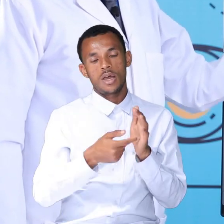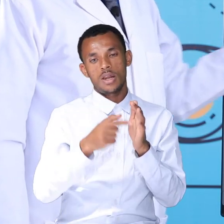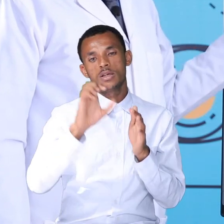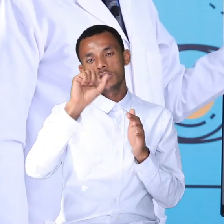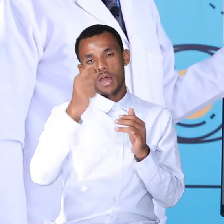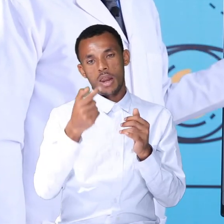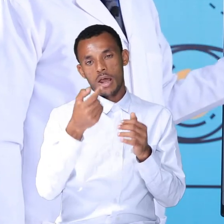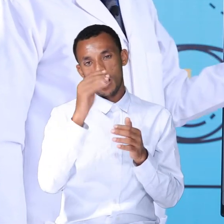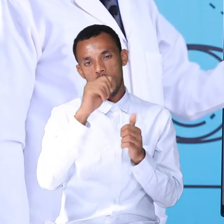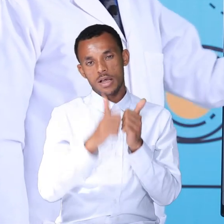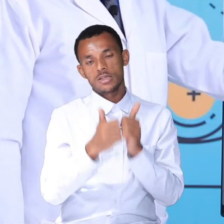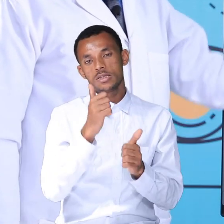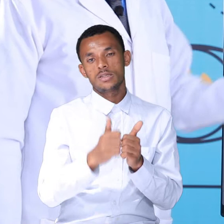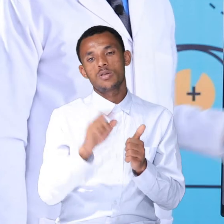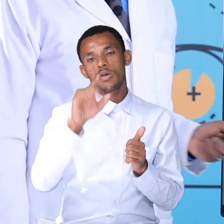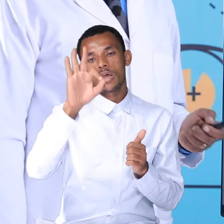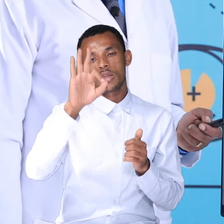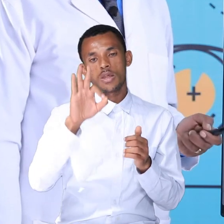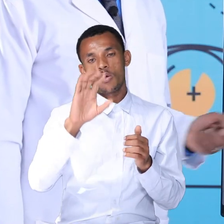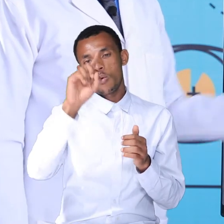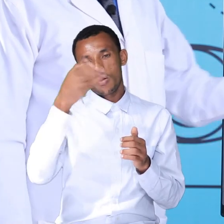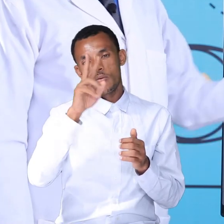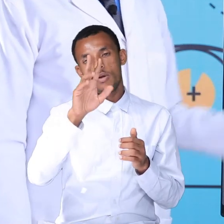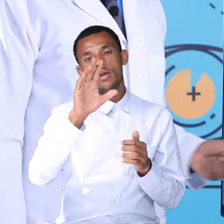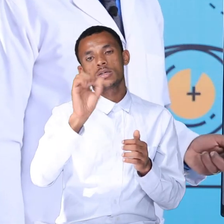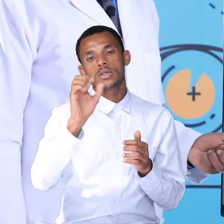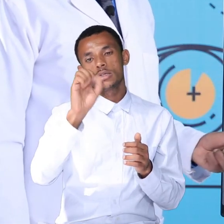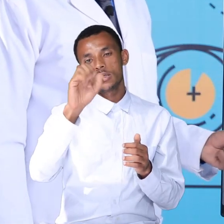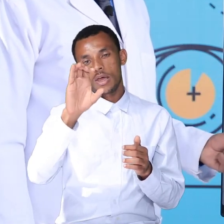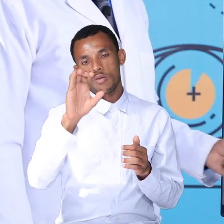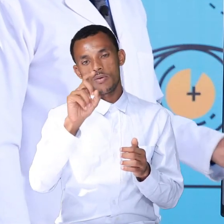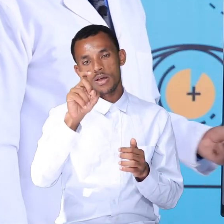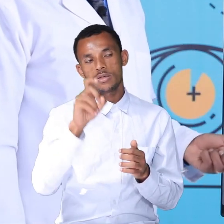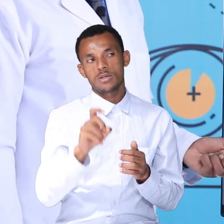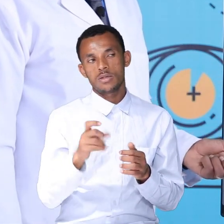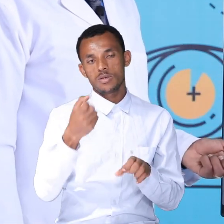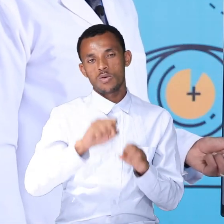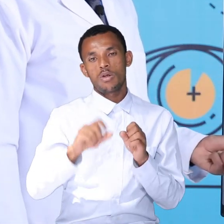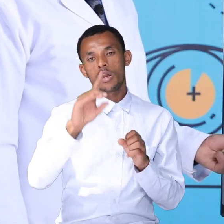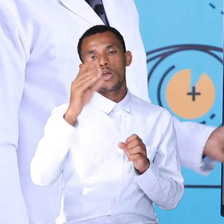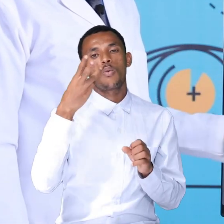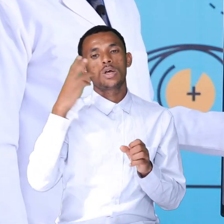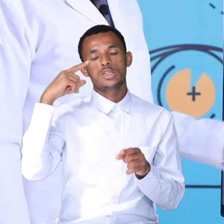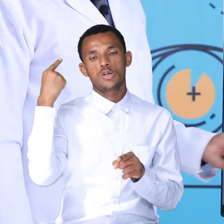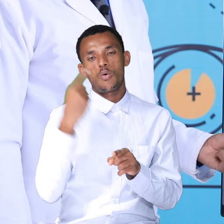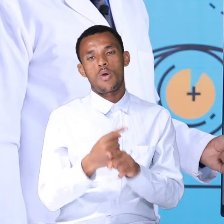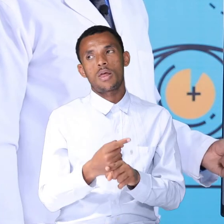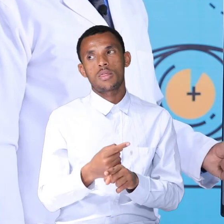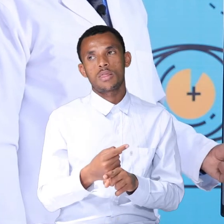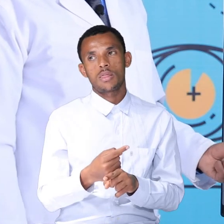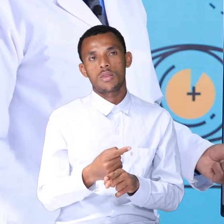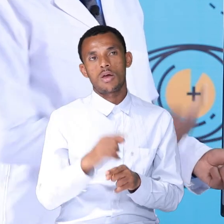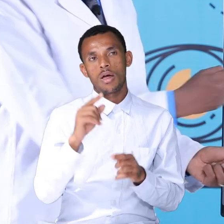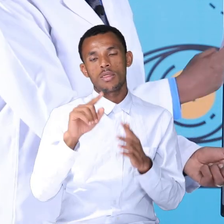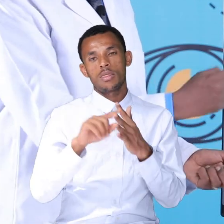sine. The sine will be cancelled. You will get a result 1 over cos, which is equal to secant of x it comes. So D was the